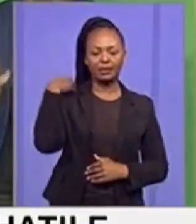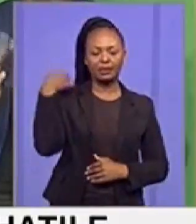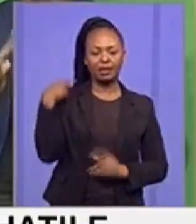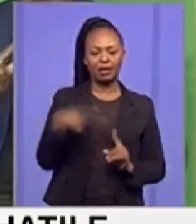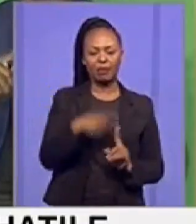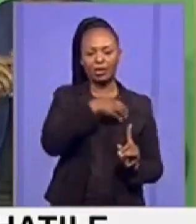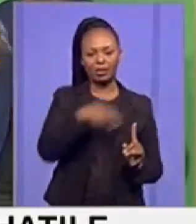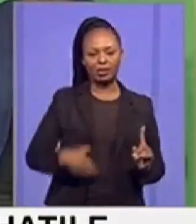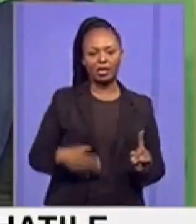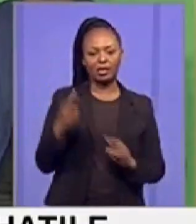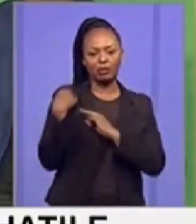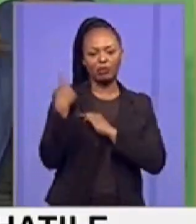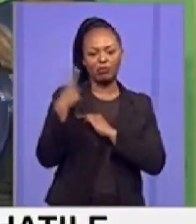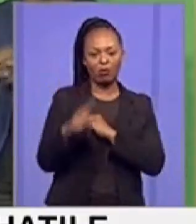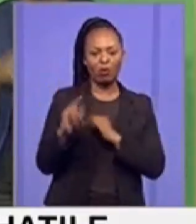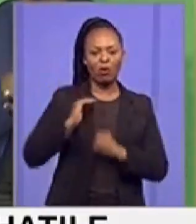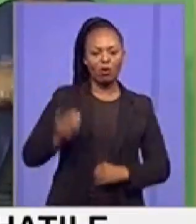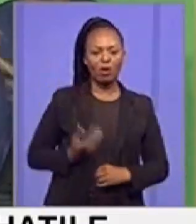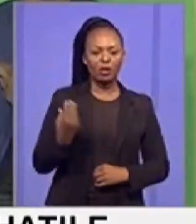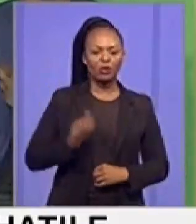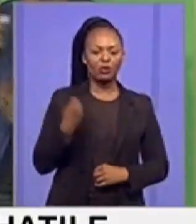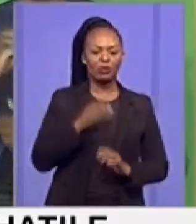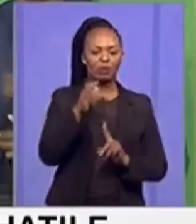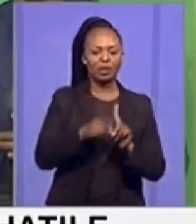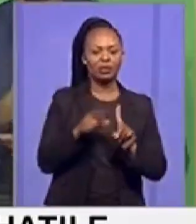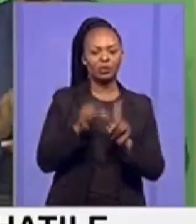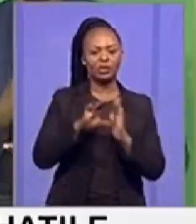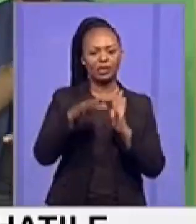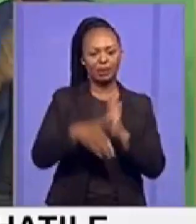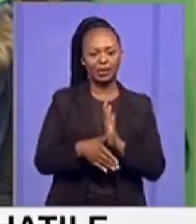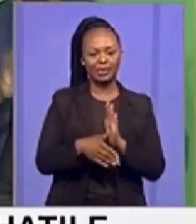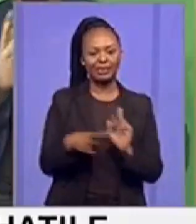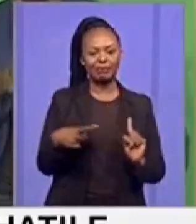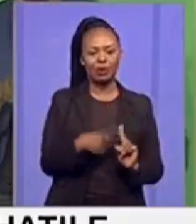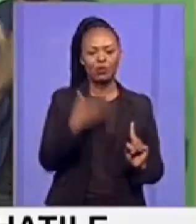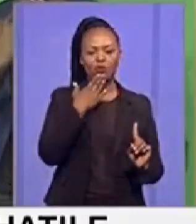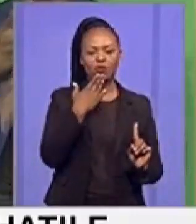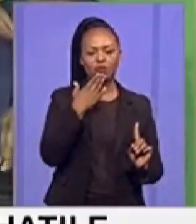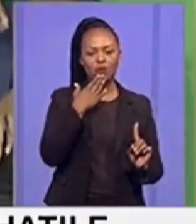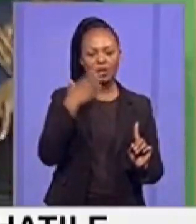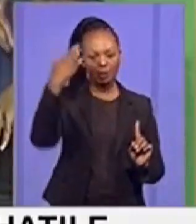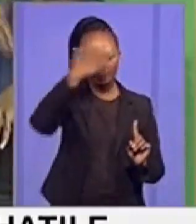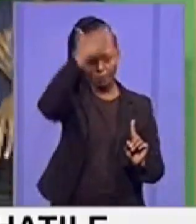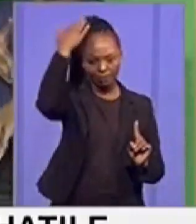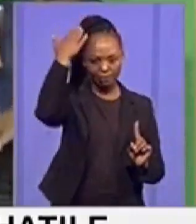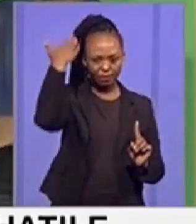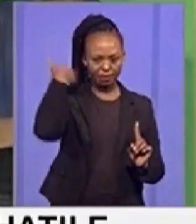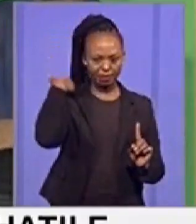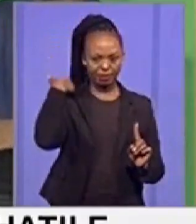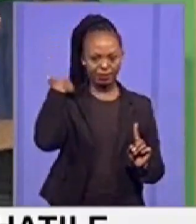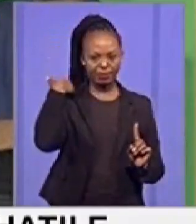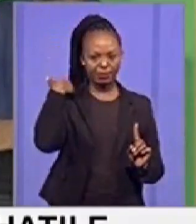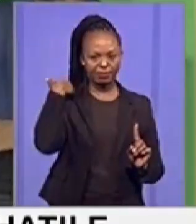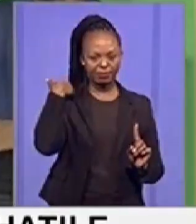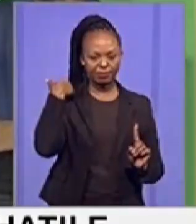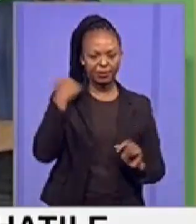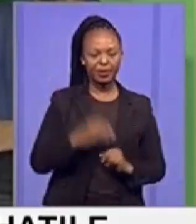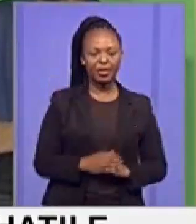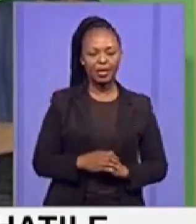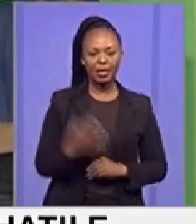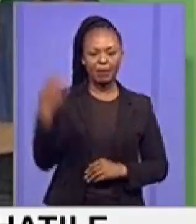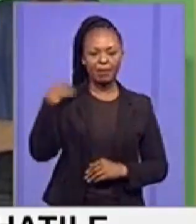for women, youth and persons with disabilities will become Dr. Nkosazana Dlamini Zuma. Minister